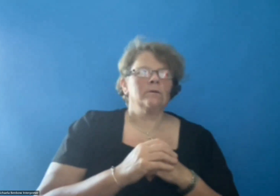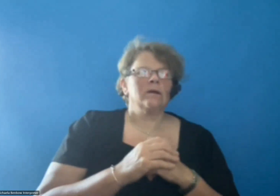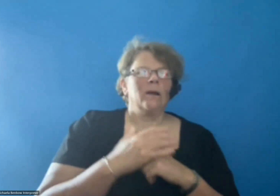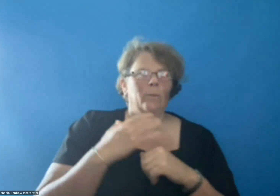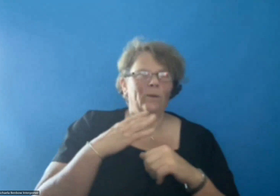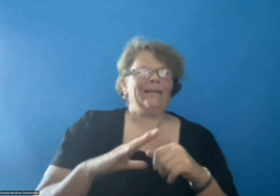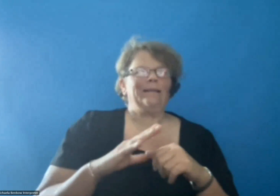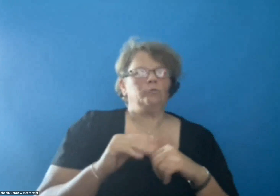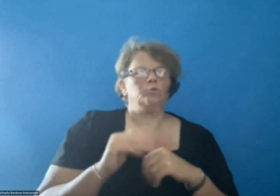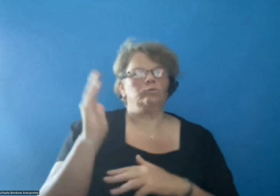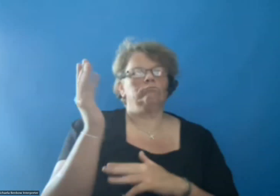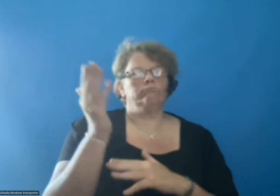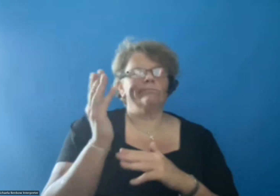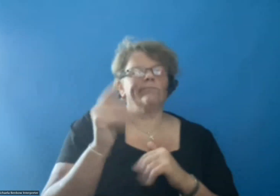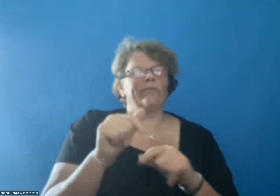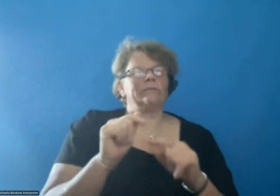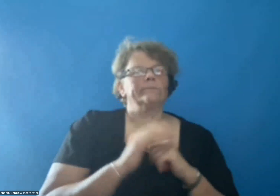that.